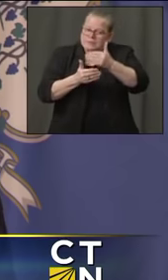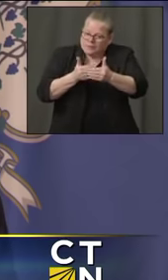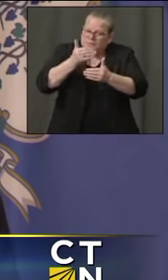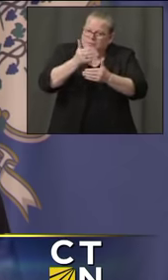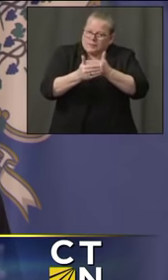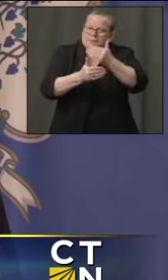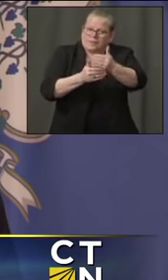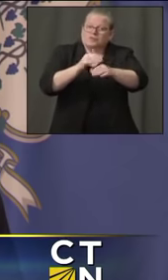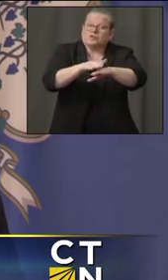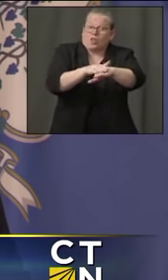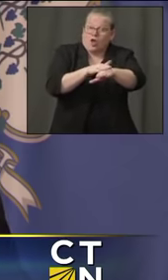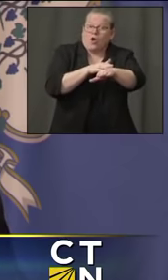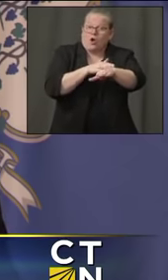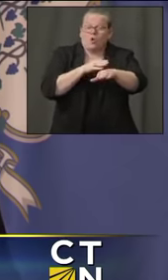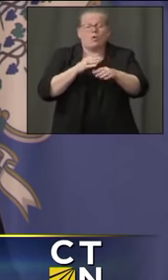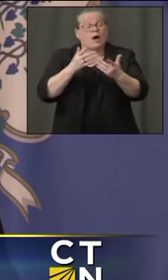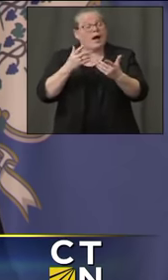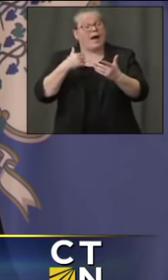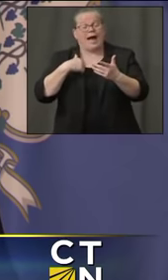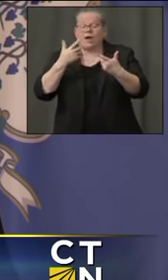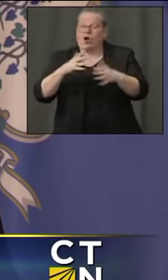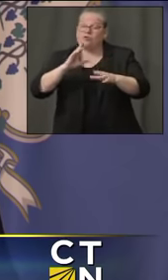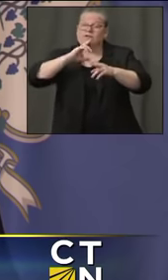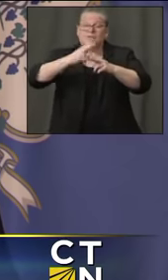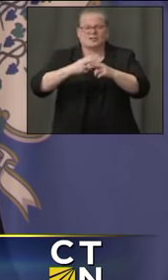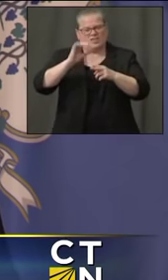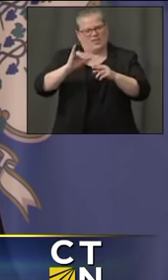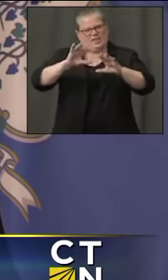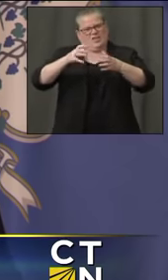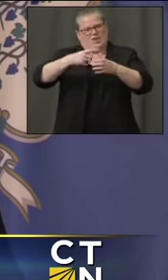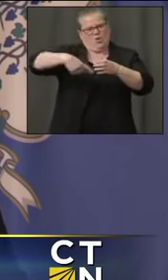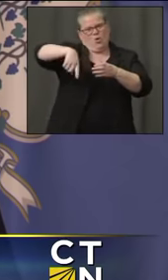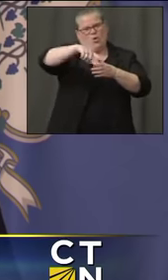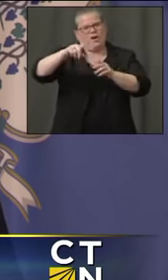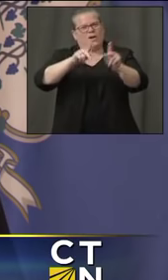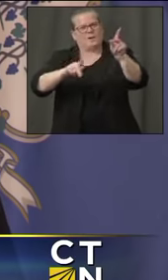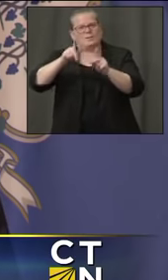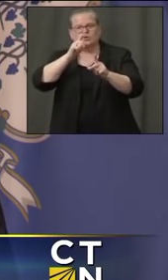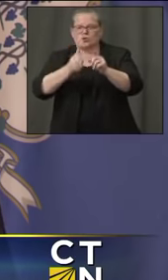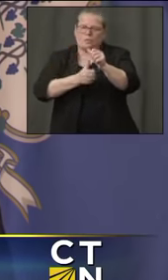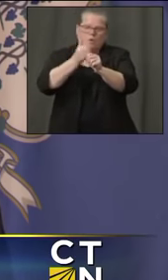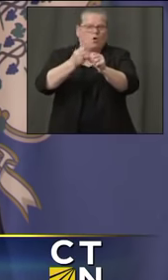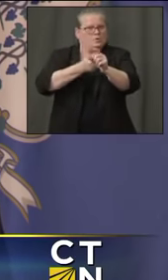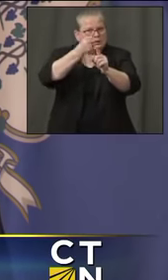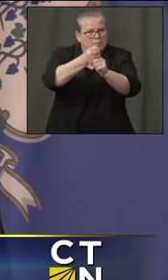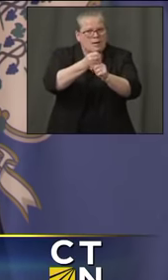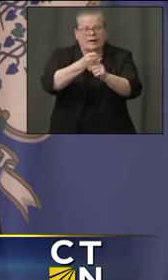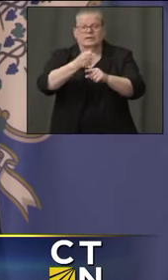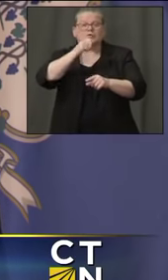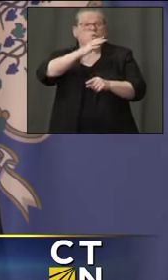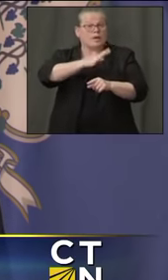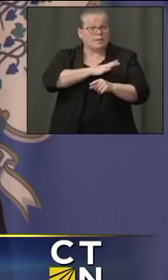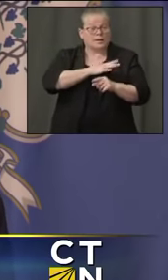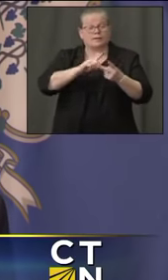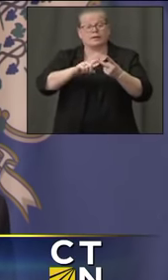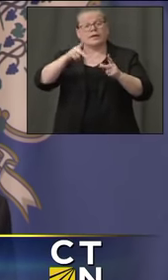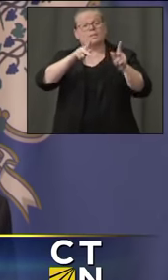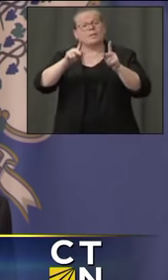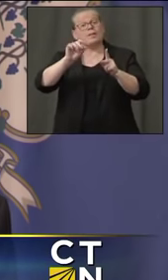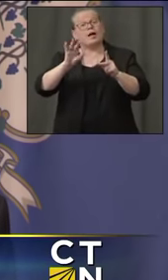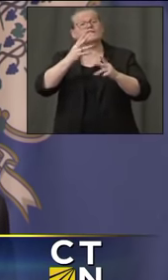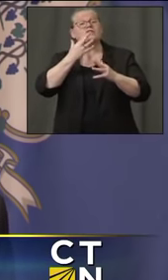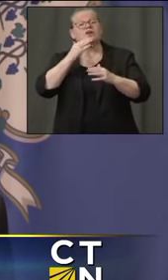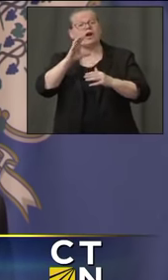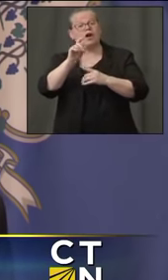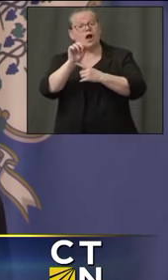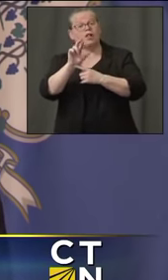core population is most likely to be impacted, most likely vulnerable citizens, women and people of color, and we want to